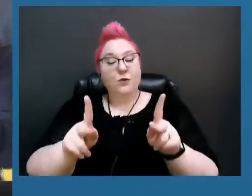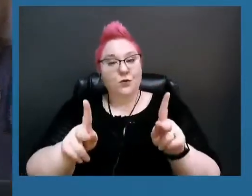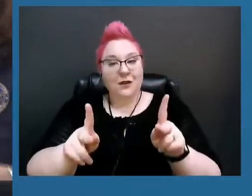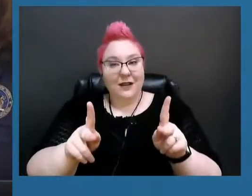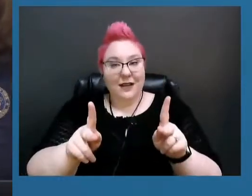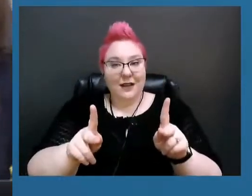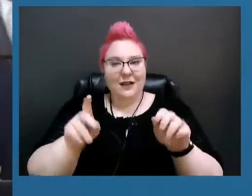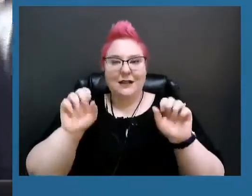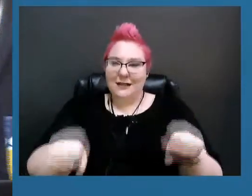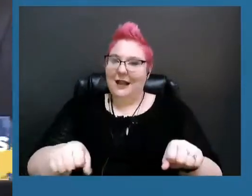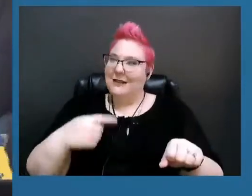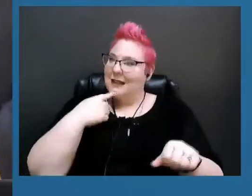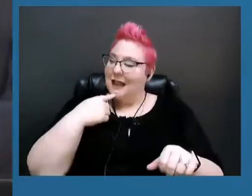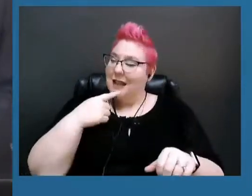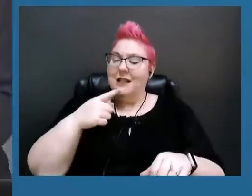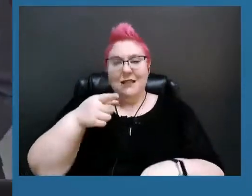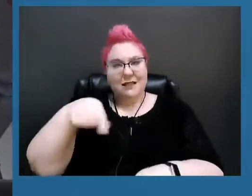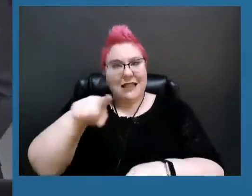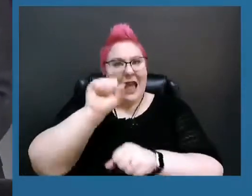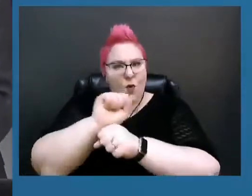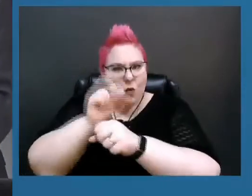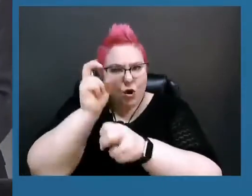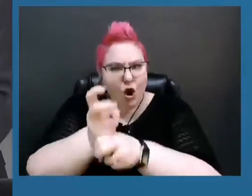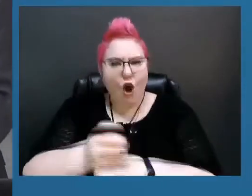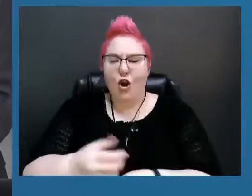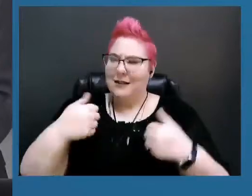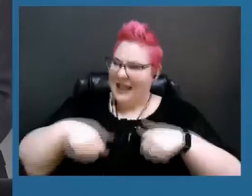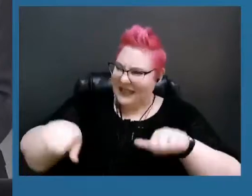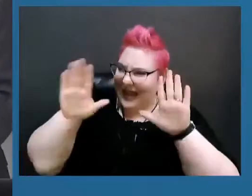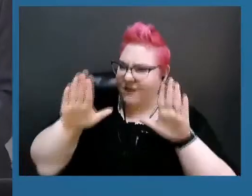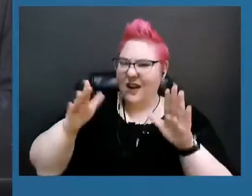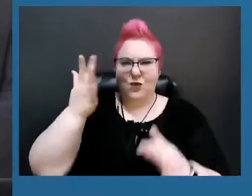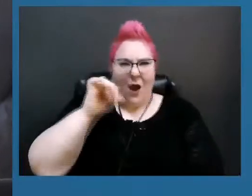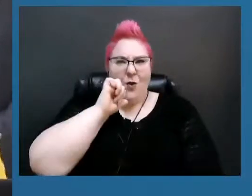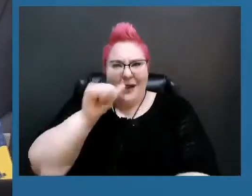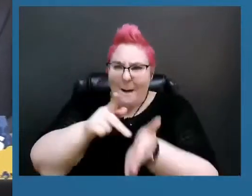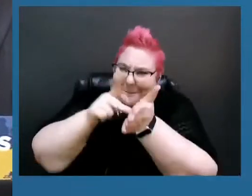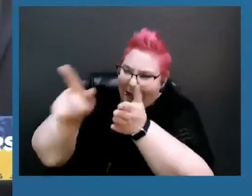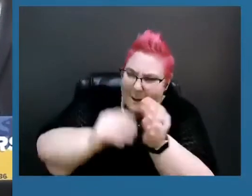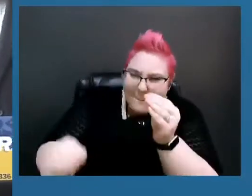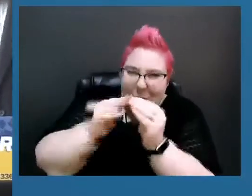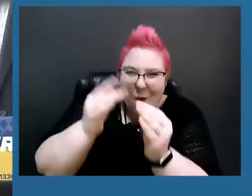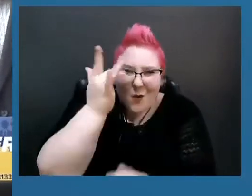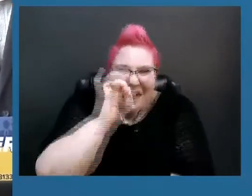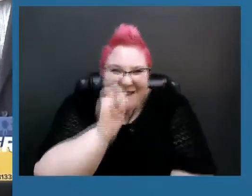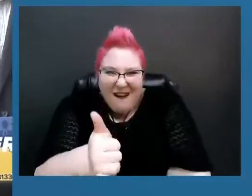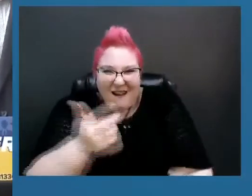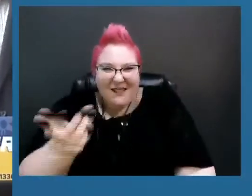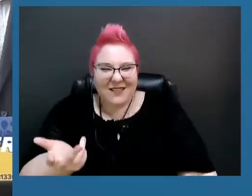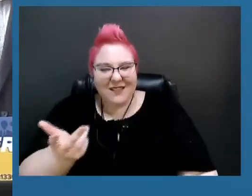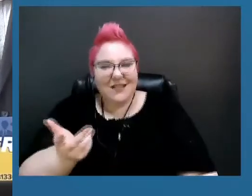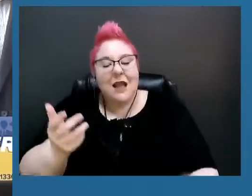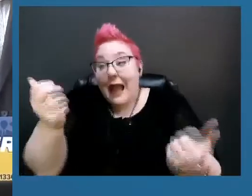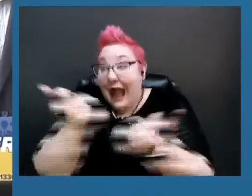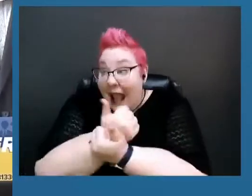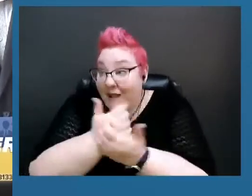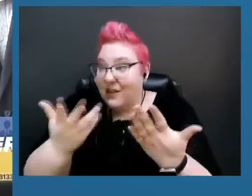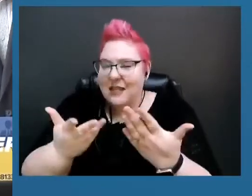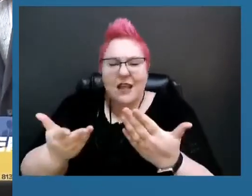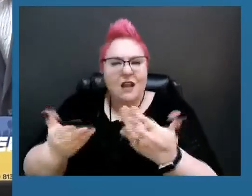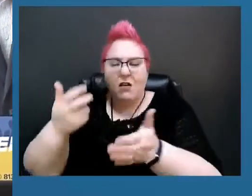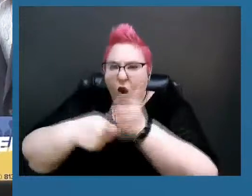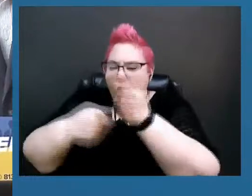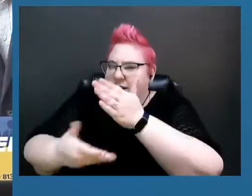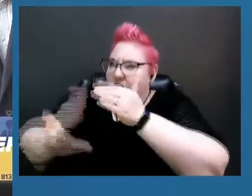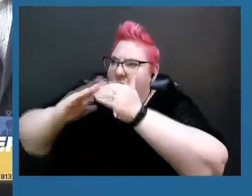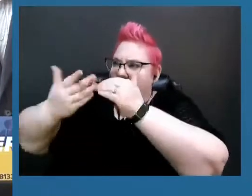These people work hard, they sacrifice, why aren't we paying them more? Because everything is going up.